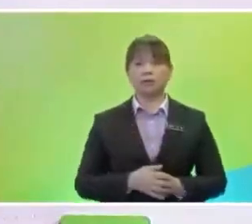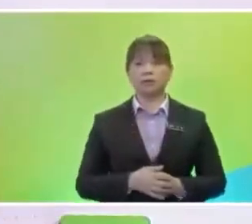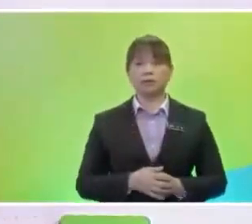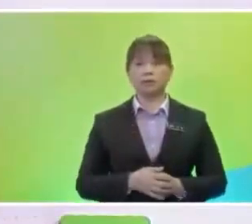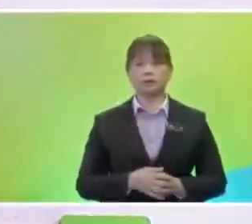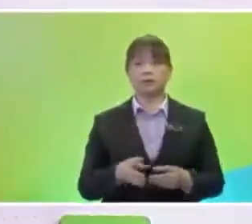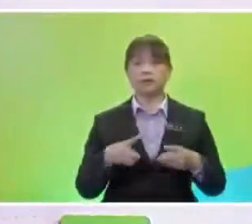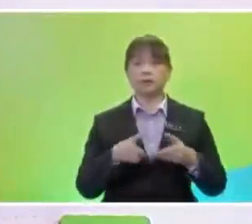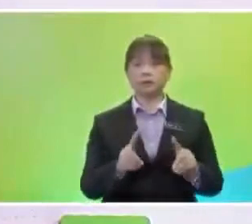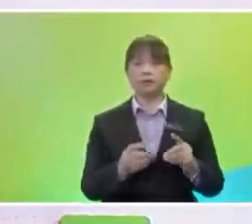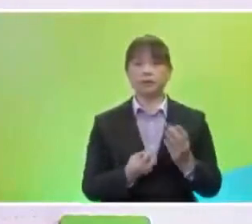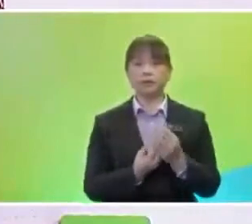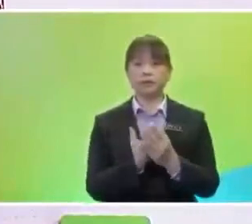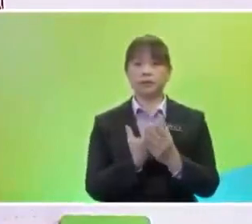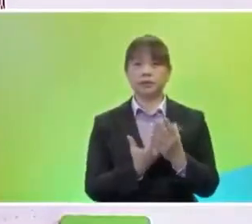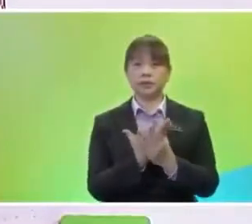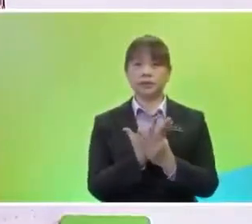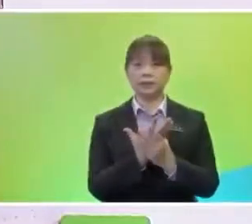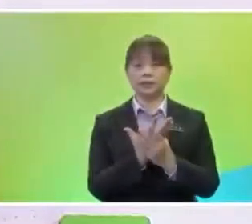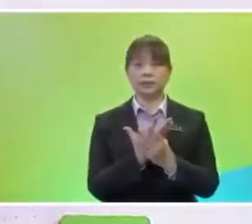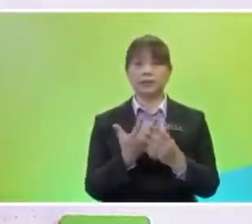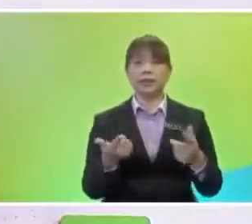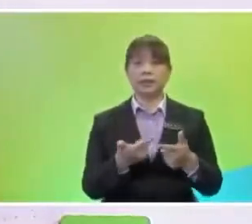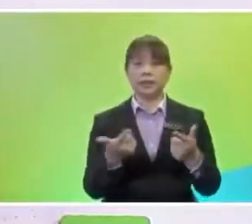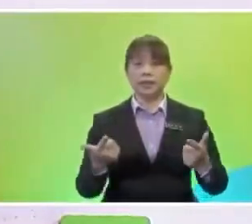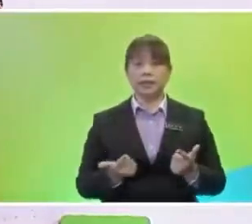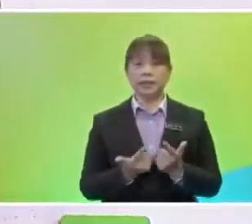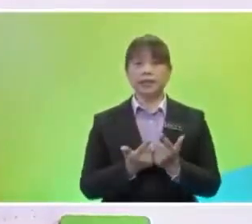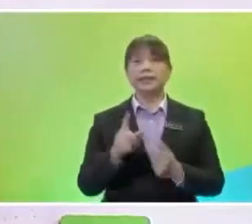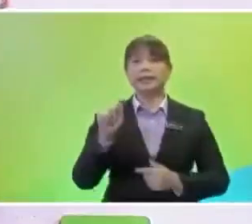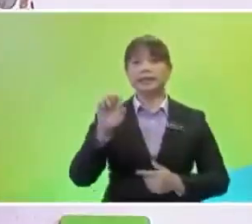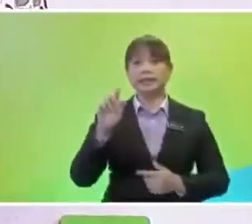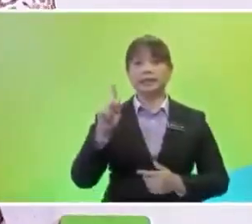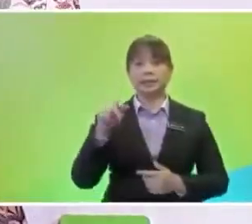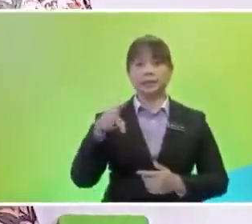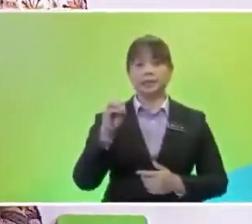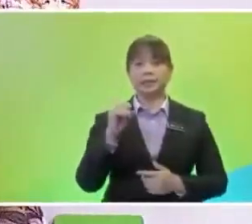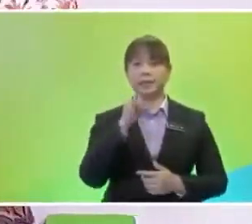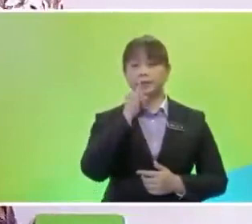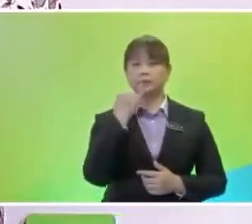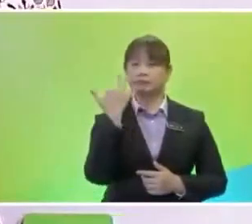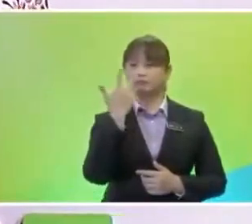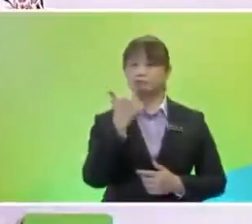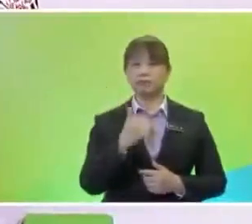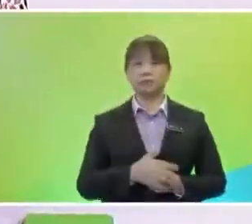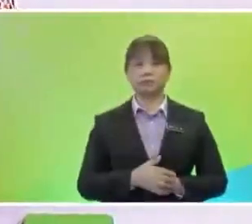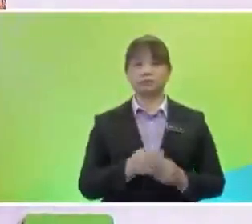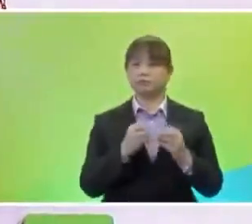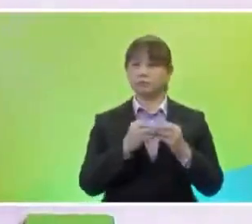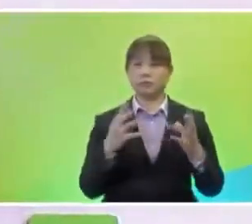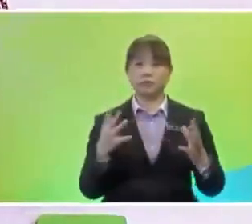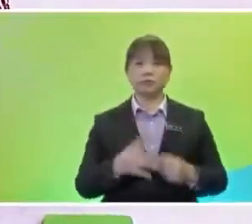during spring, Lake Tekapo is the most colorful one. No wonder. Okay, let's move on to the next one. Mm-mm. We